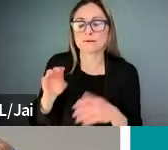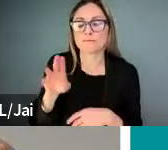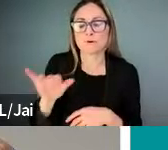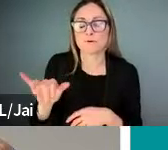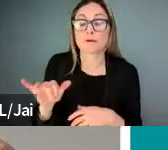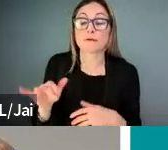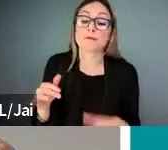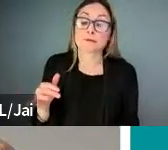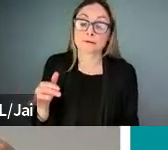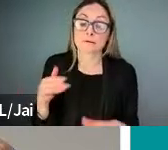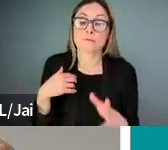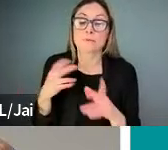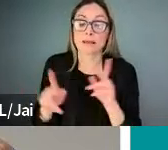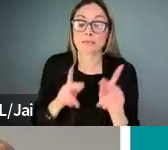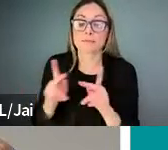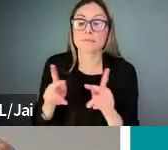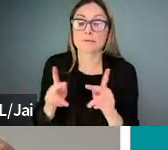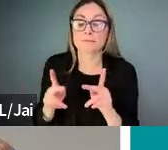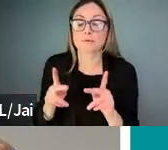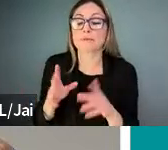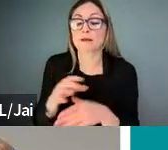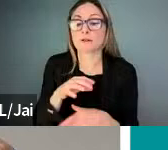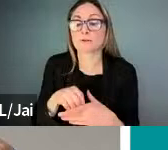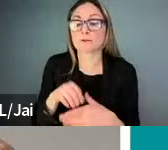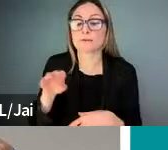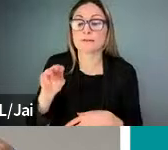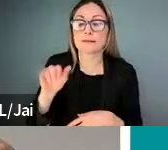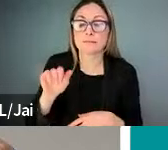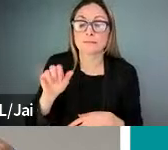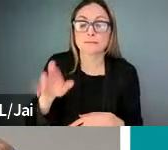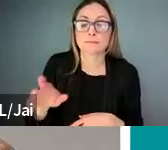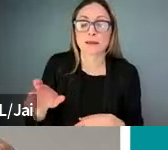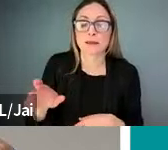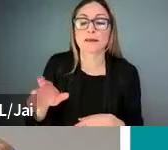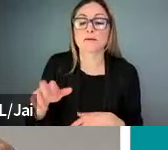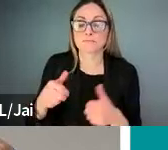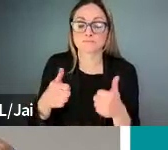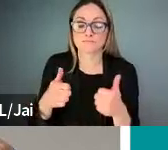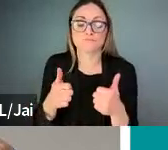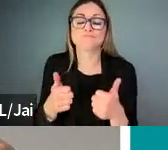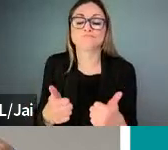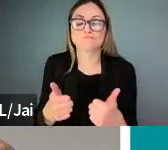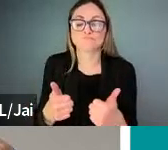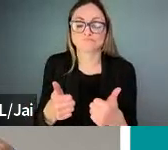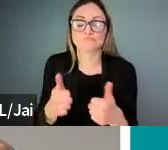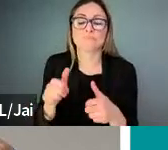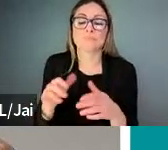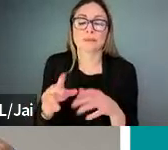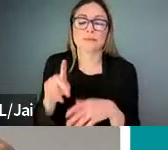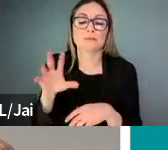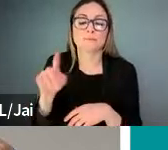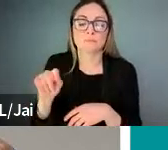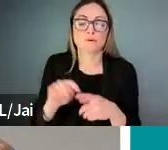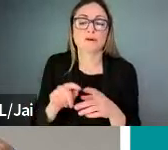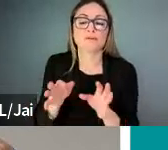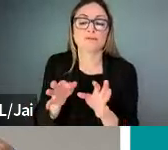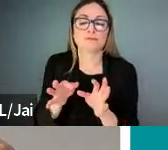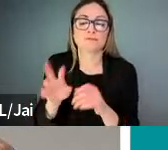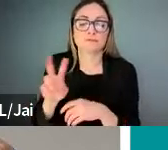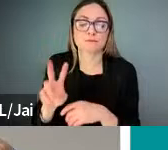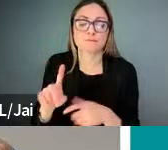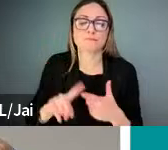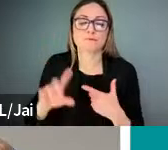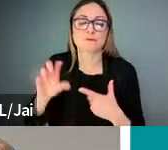included the mayor, Mayor Ann, Juliana Marler from the Port of Vancouver, Sean Donahue